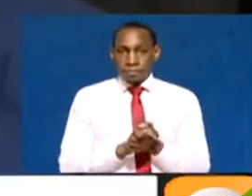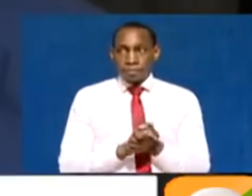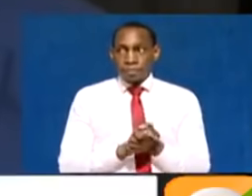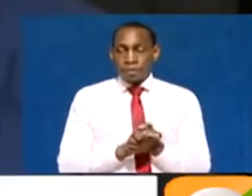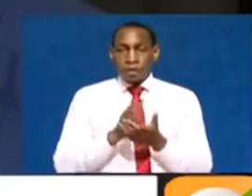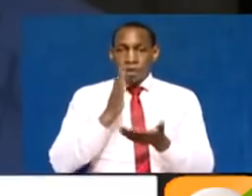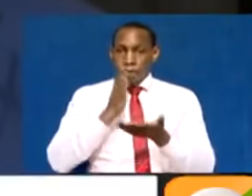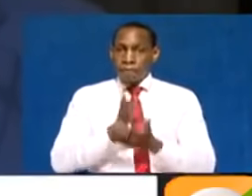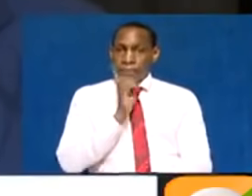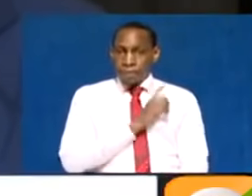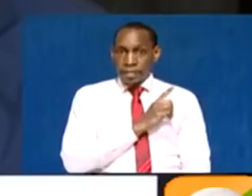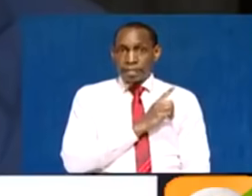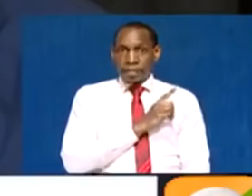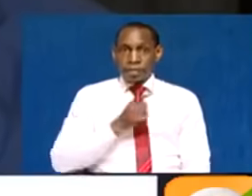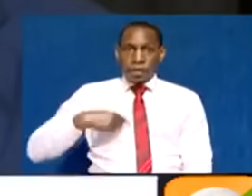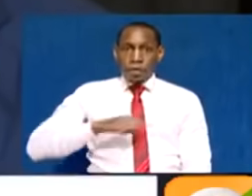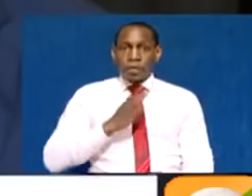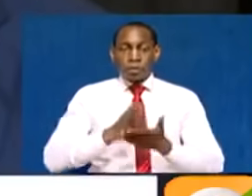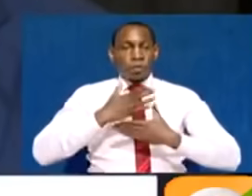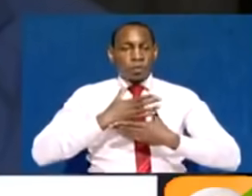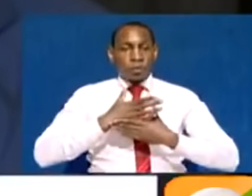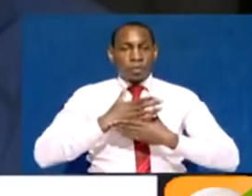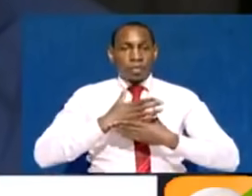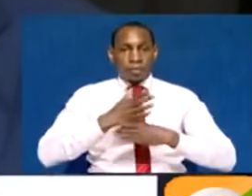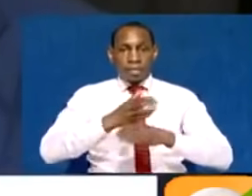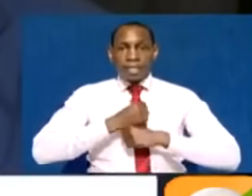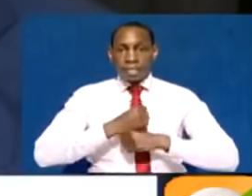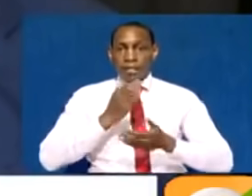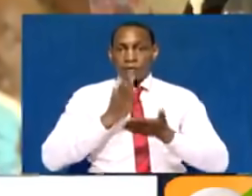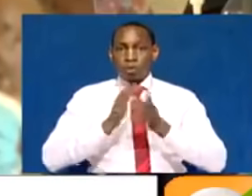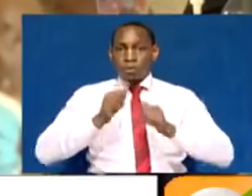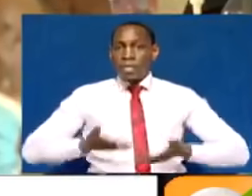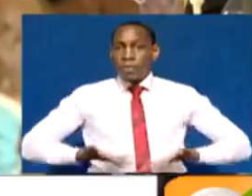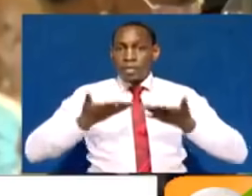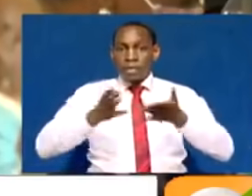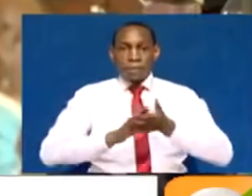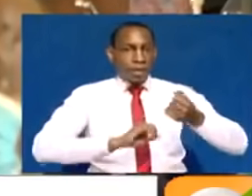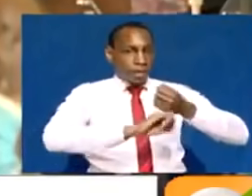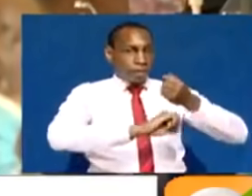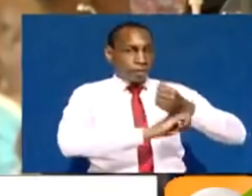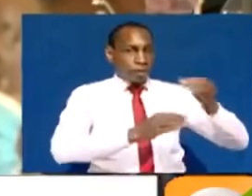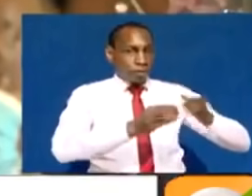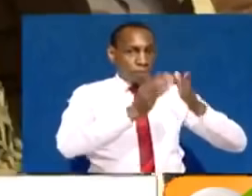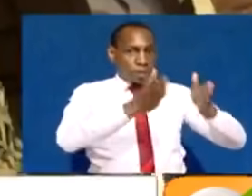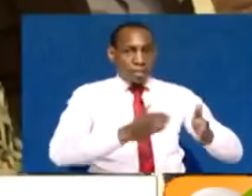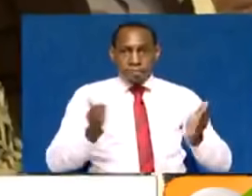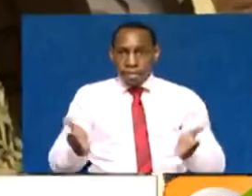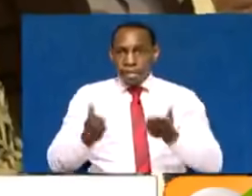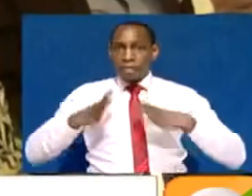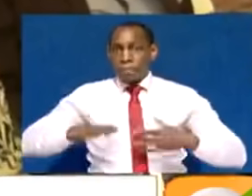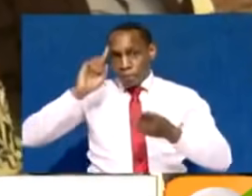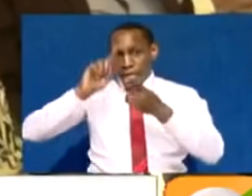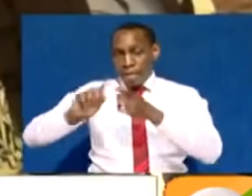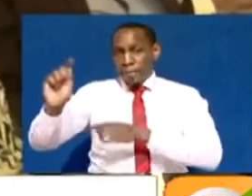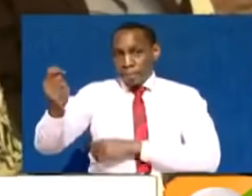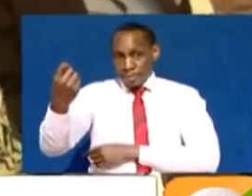we are proven, we are trusted, and we can deliver. The foundation's leaders urge those seeking